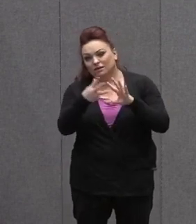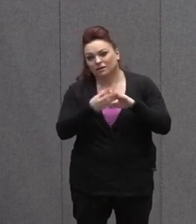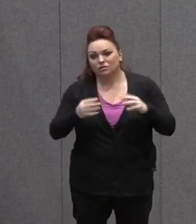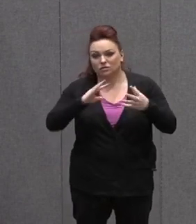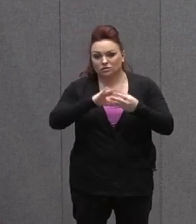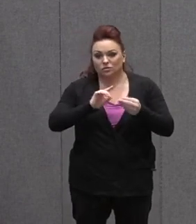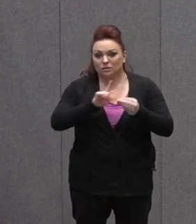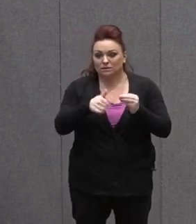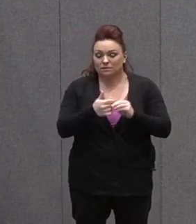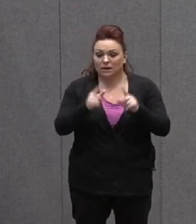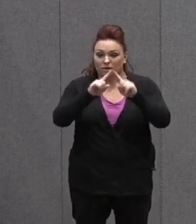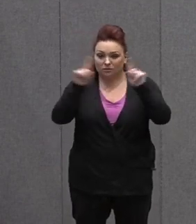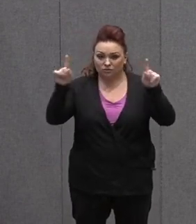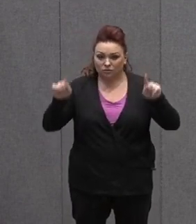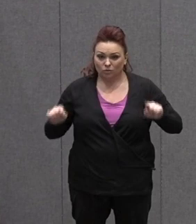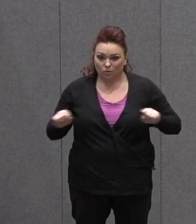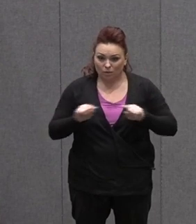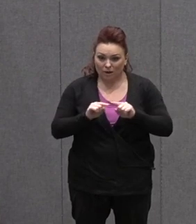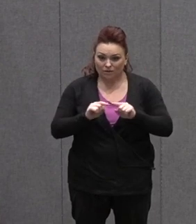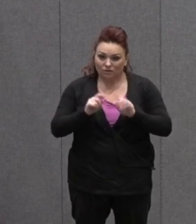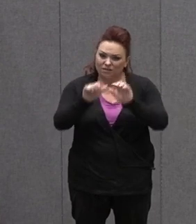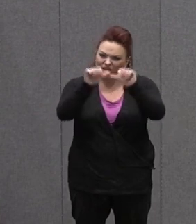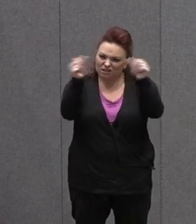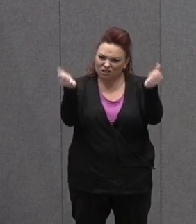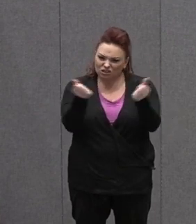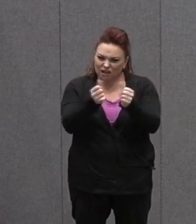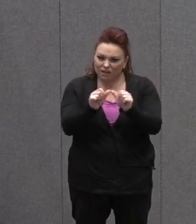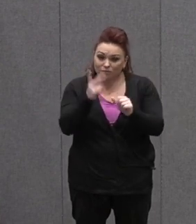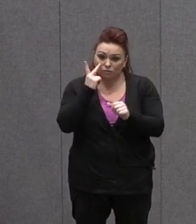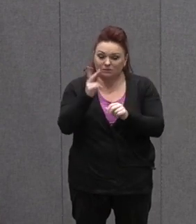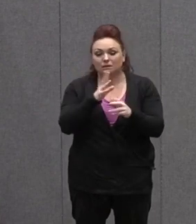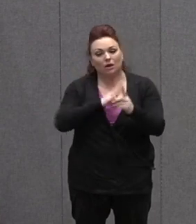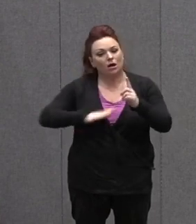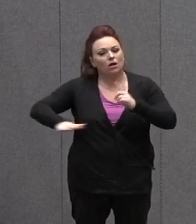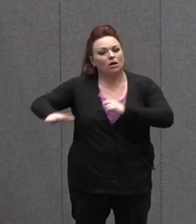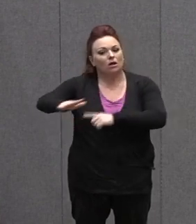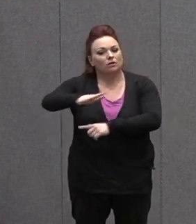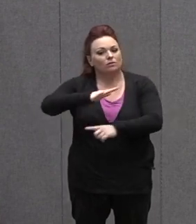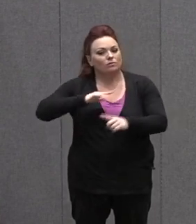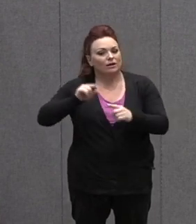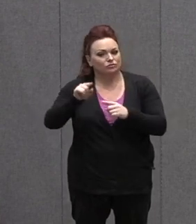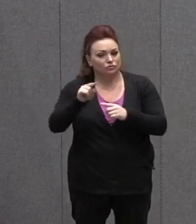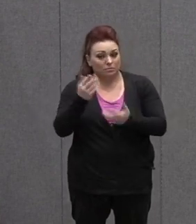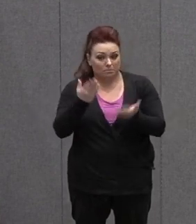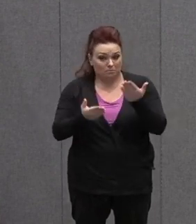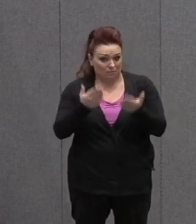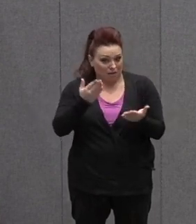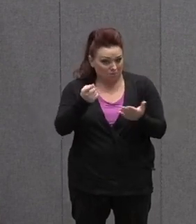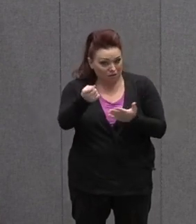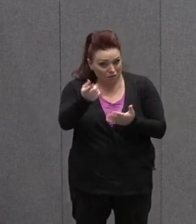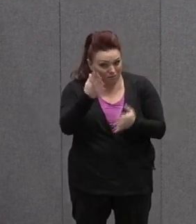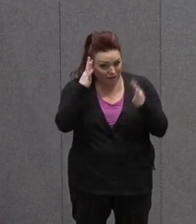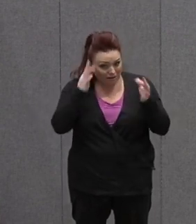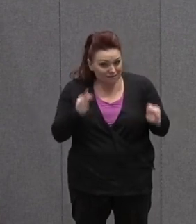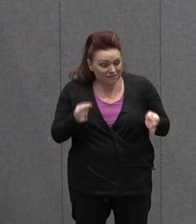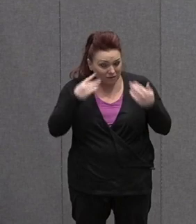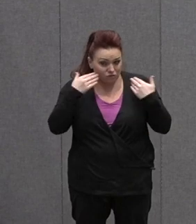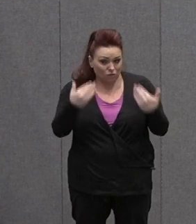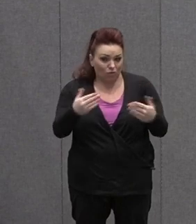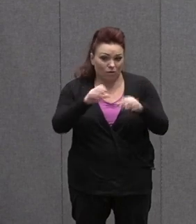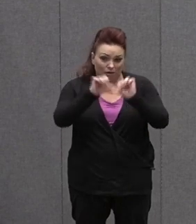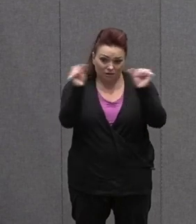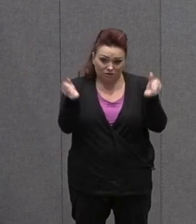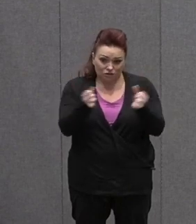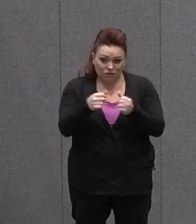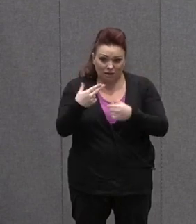about squares, about the shapes that you see all around you. Maybe you might choose to go on a